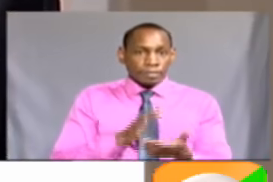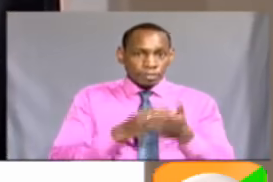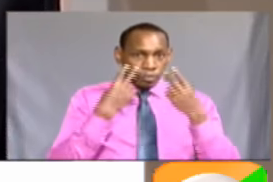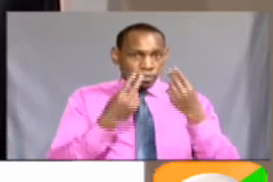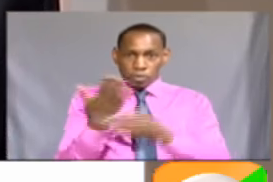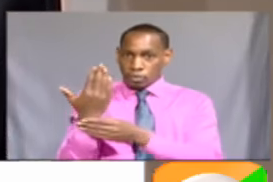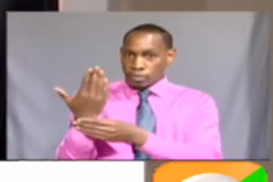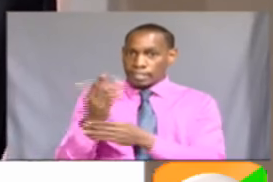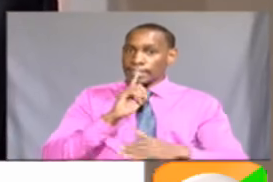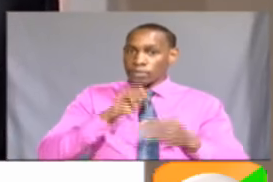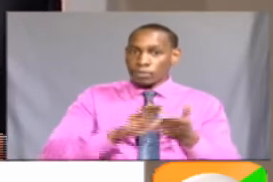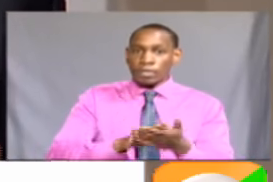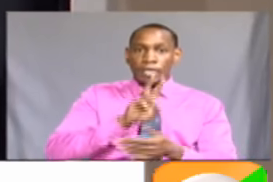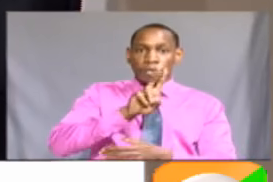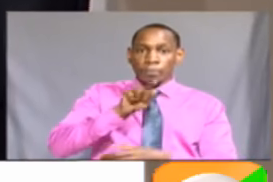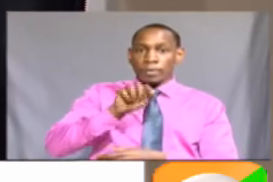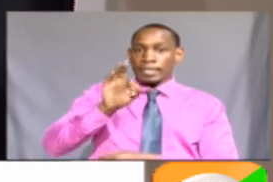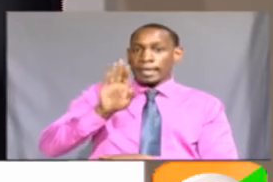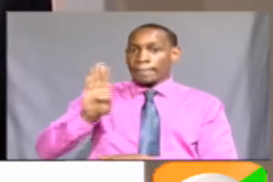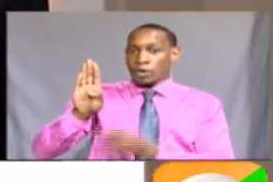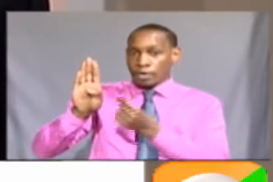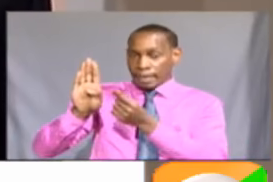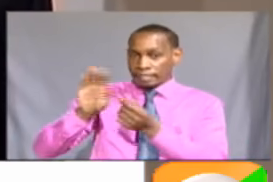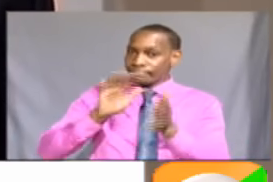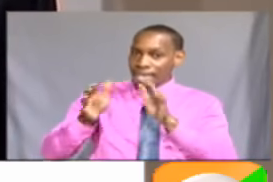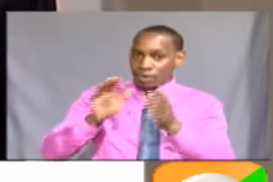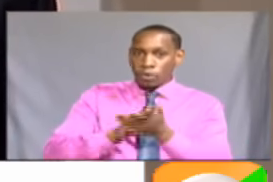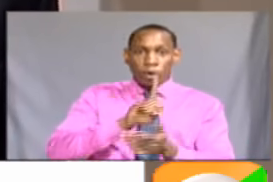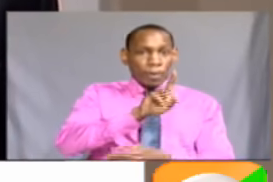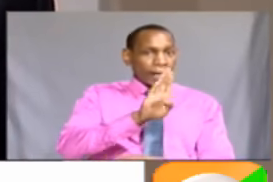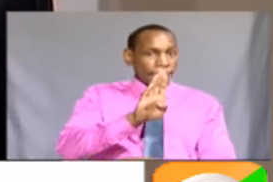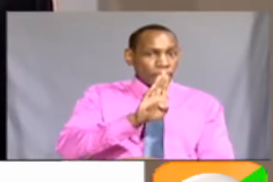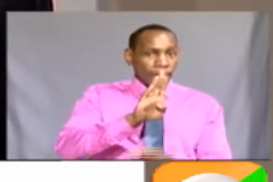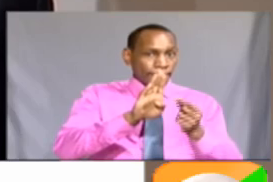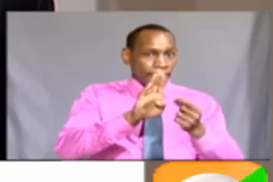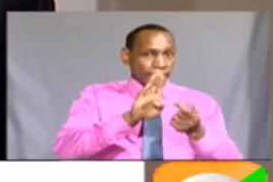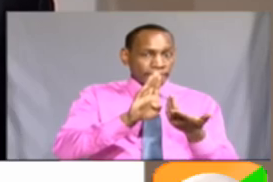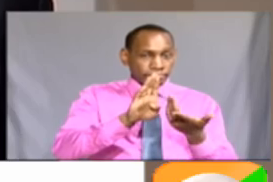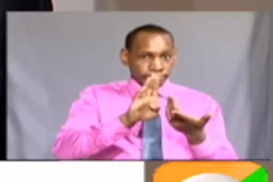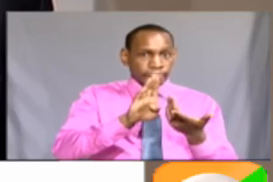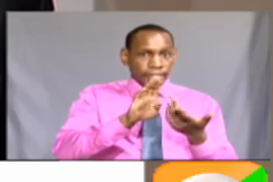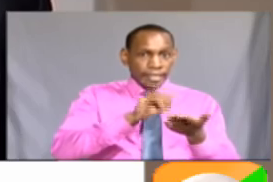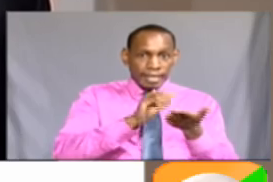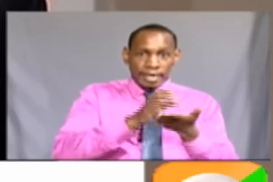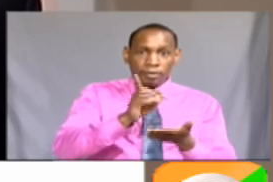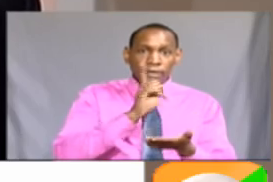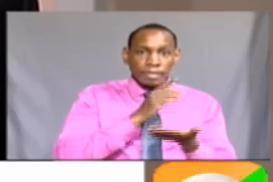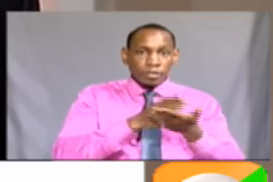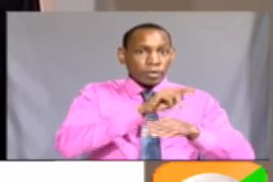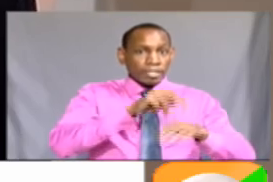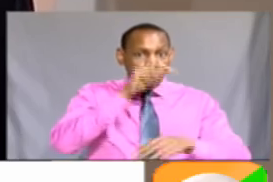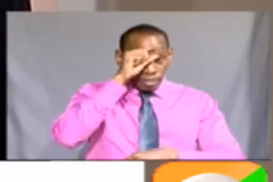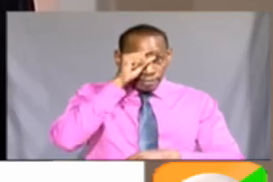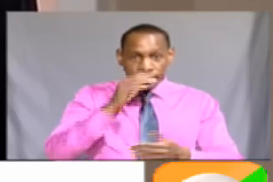at the document and they're talking about 2.3 billion shillings or thereabout. 1 billion is the amount of money that was allocated by the national